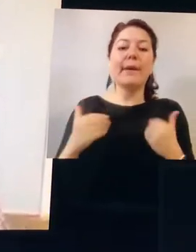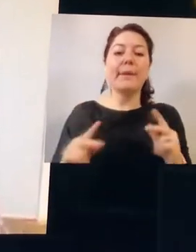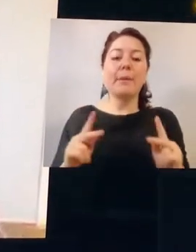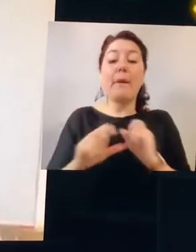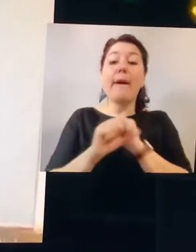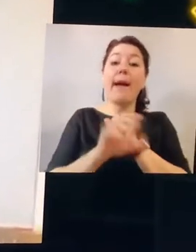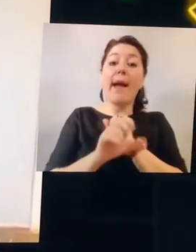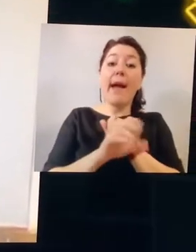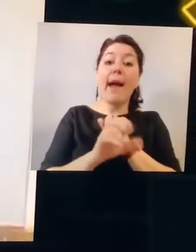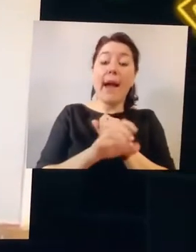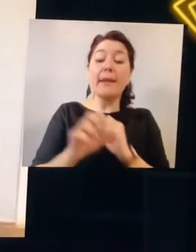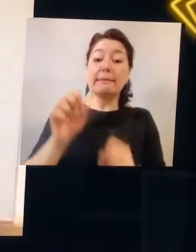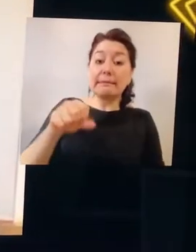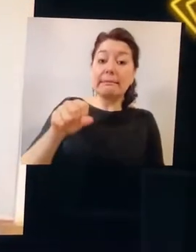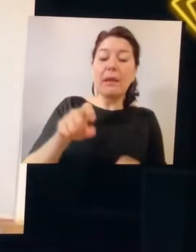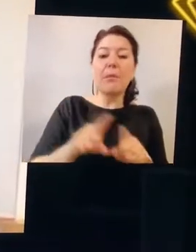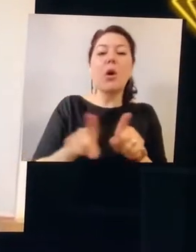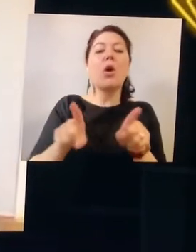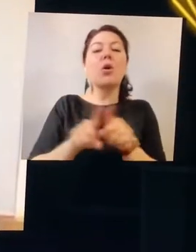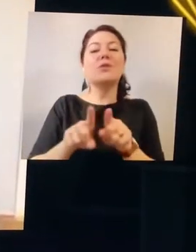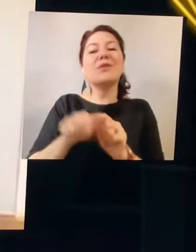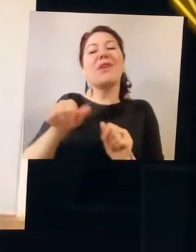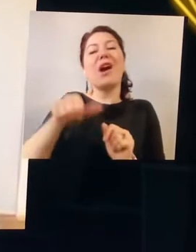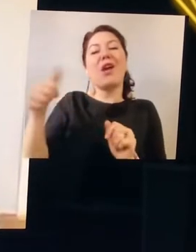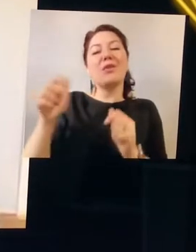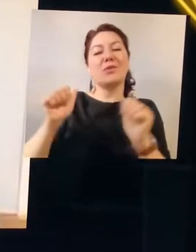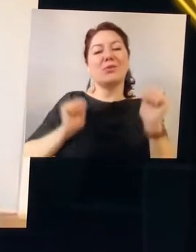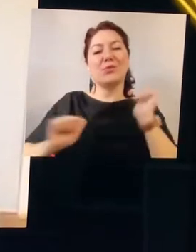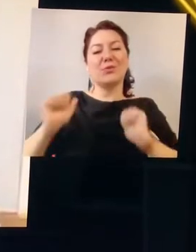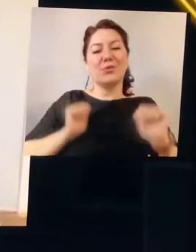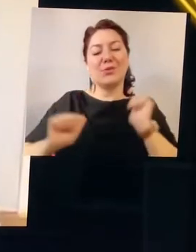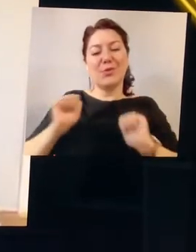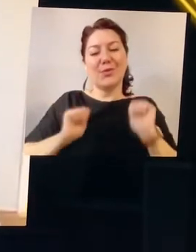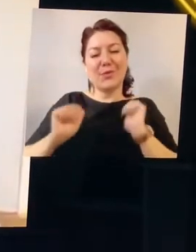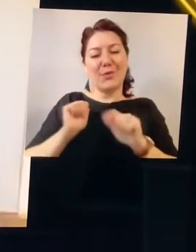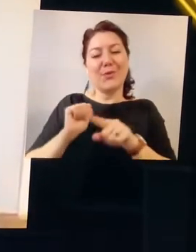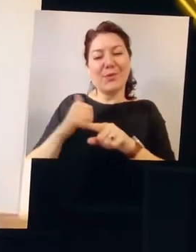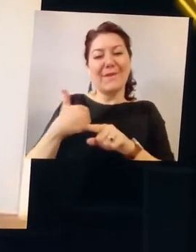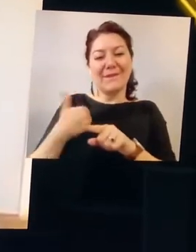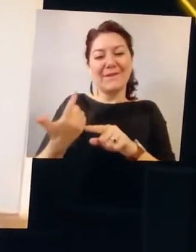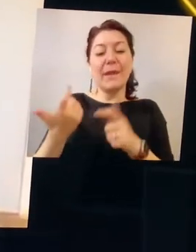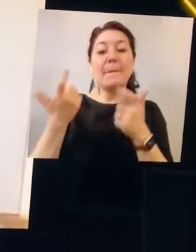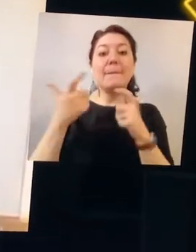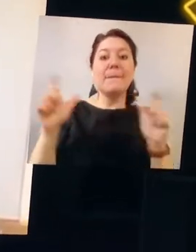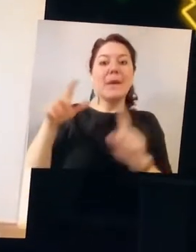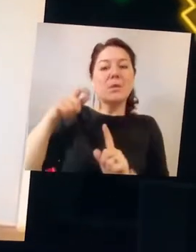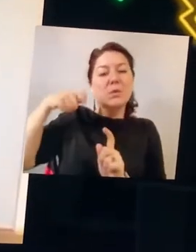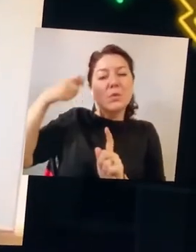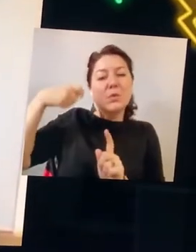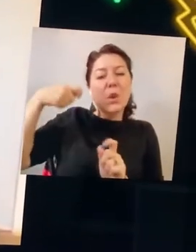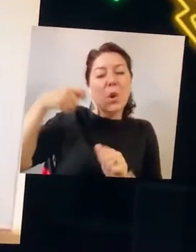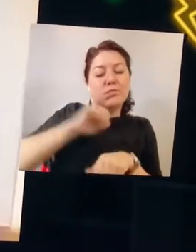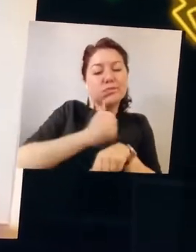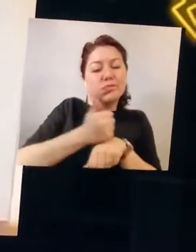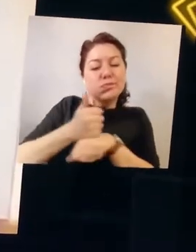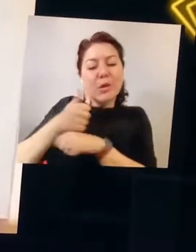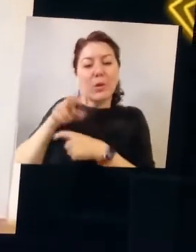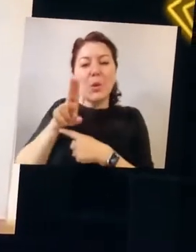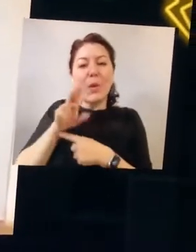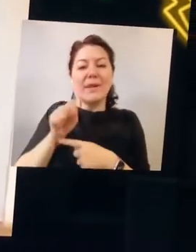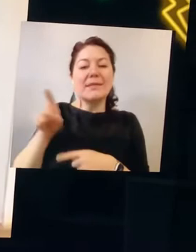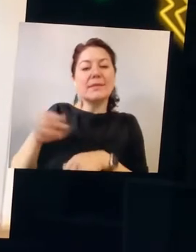campaigns, but also via their programming. Where now they have, you know, big studios in Miami here in the U.S., and they concentrate